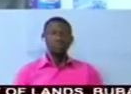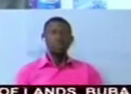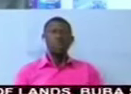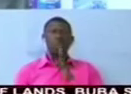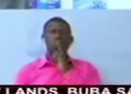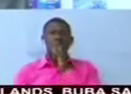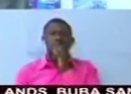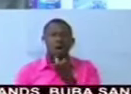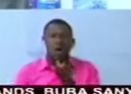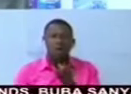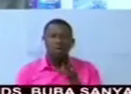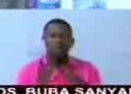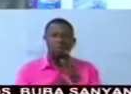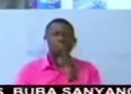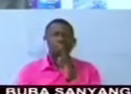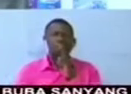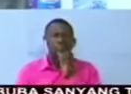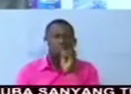la ci wax loolu?